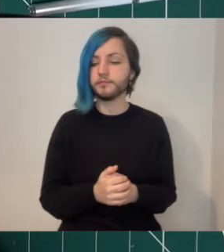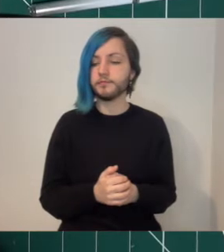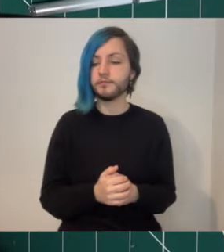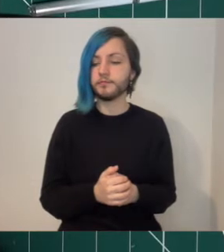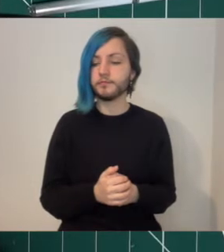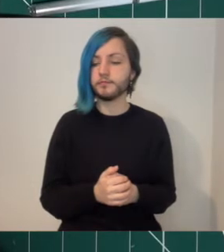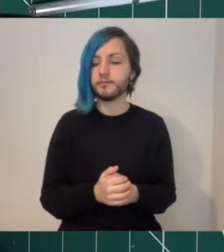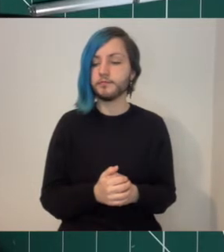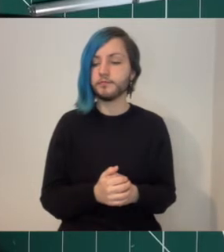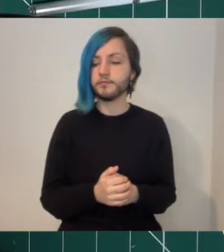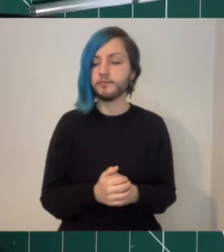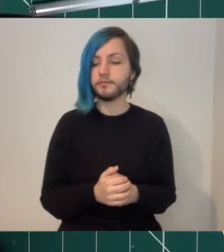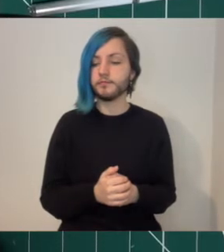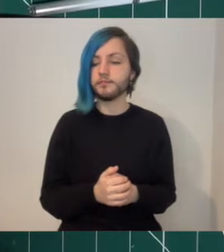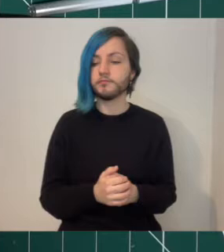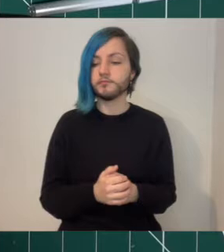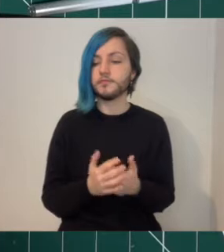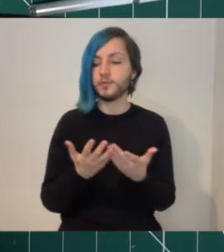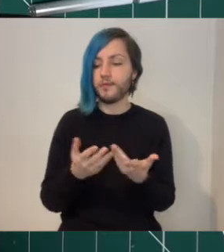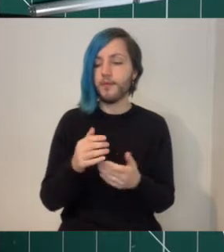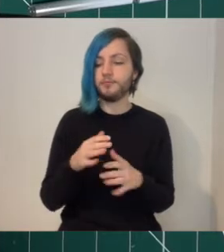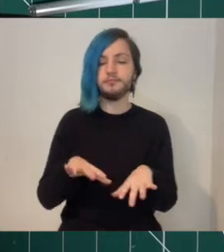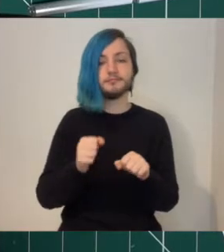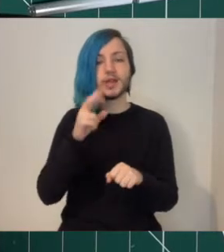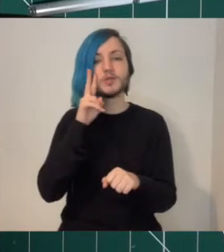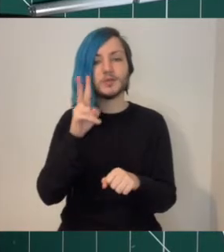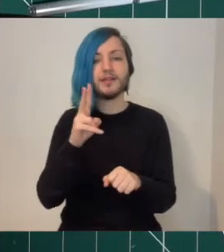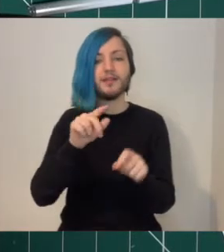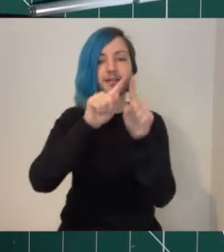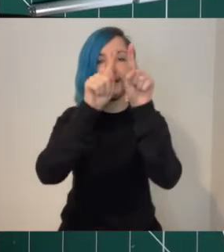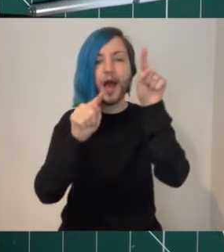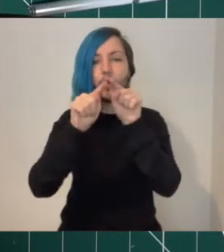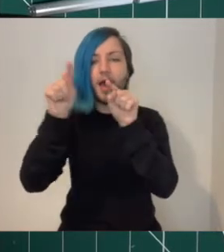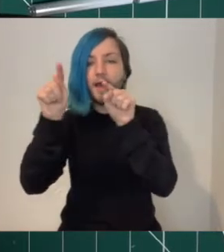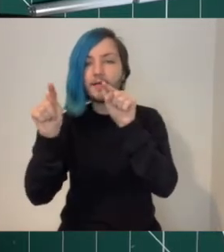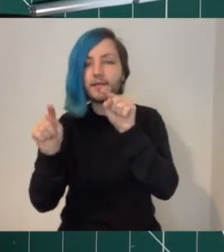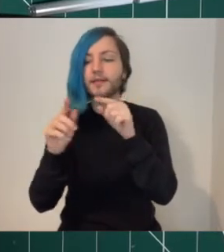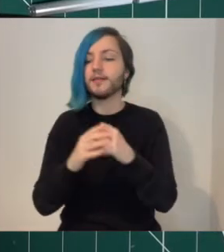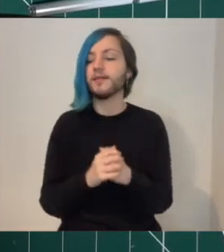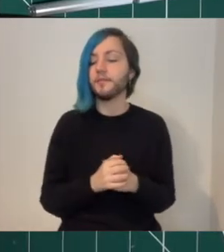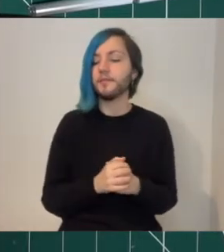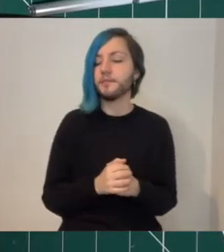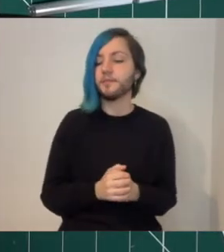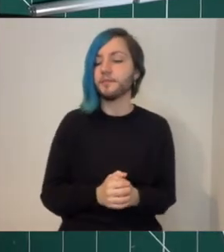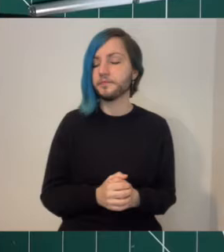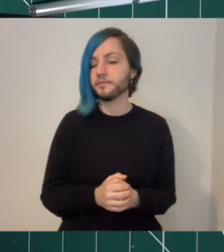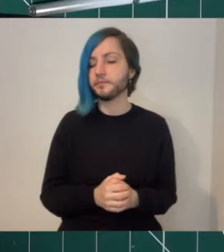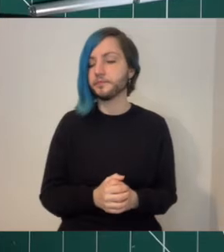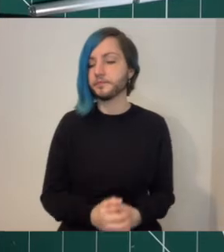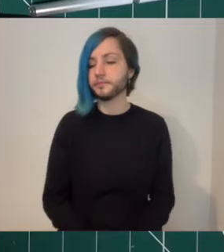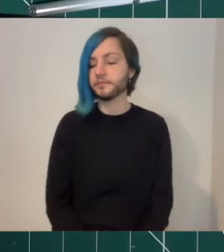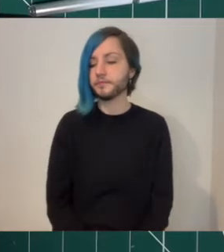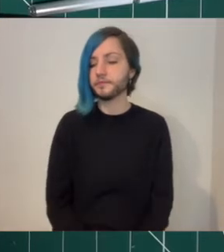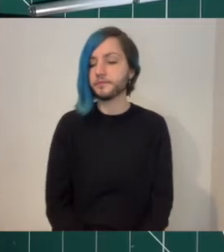And you'll see here, you can start seeing the outline of the thread working its way